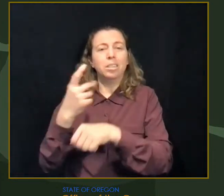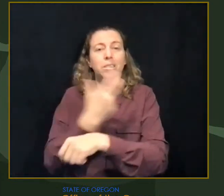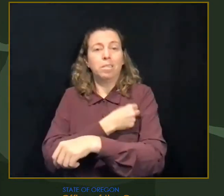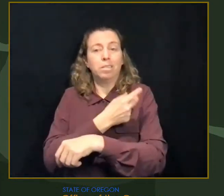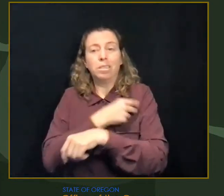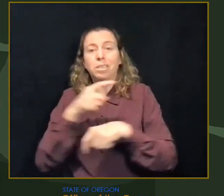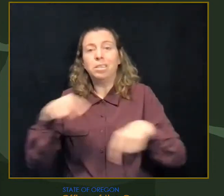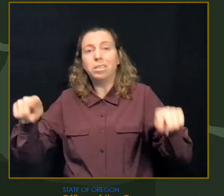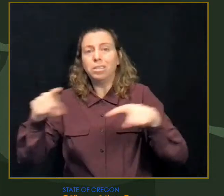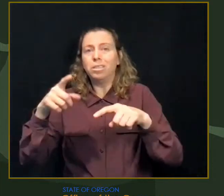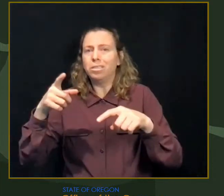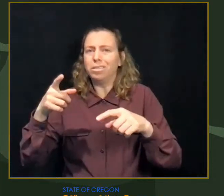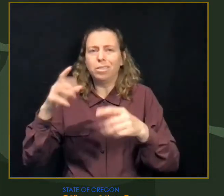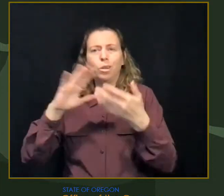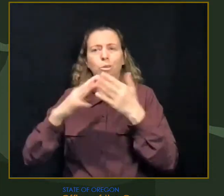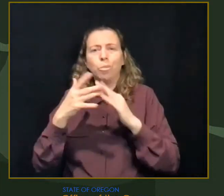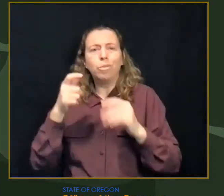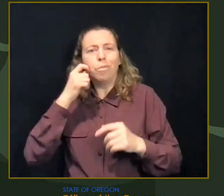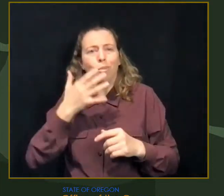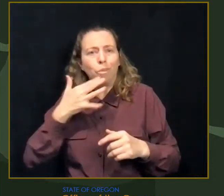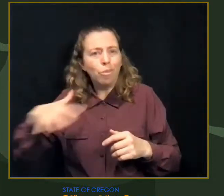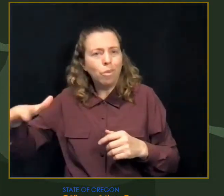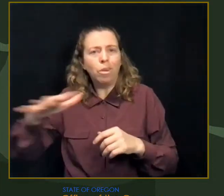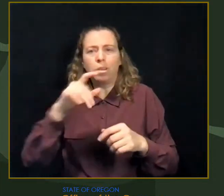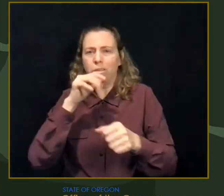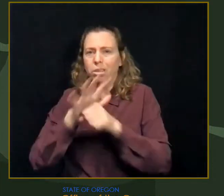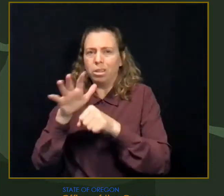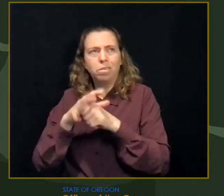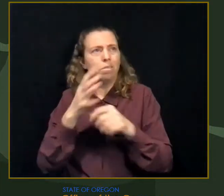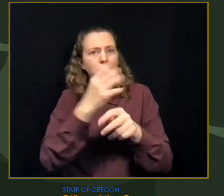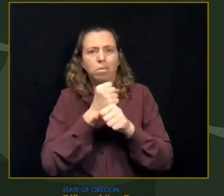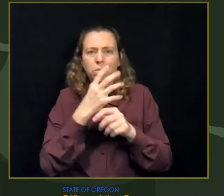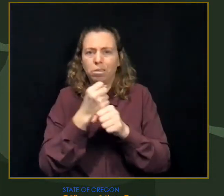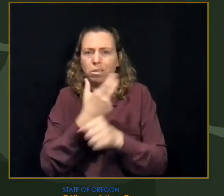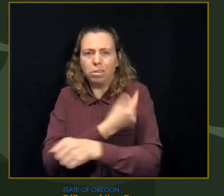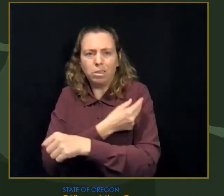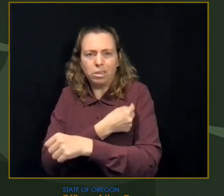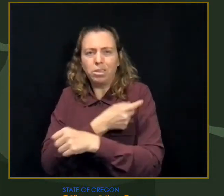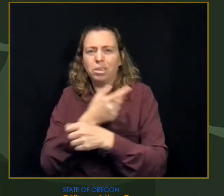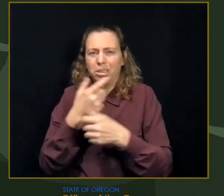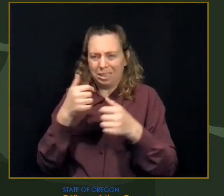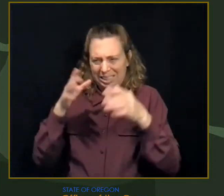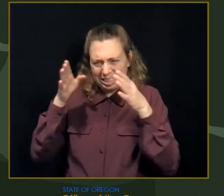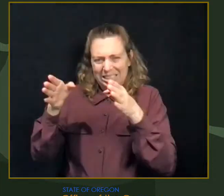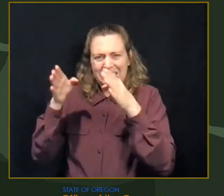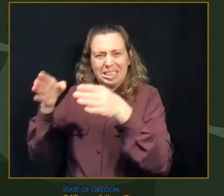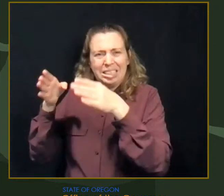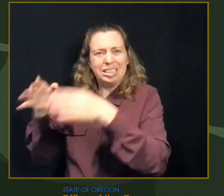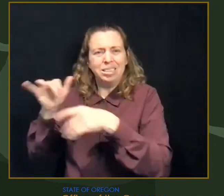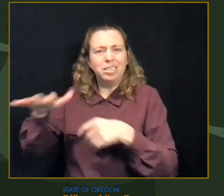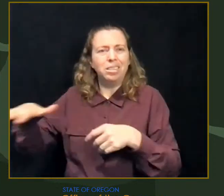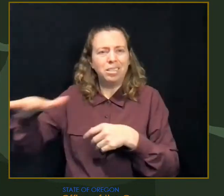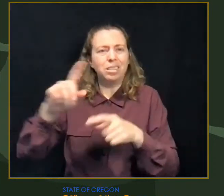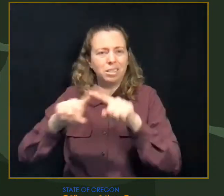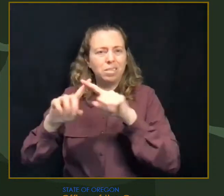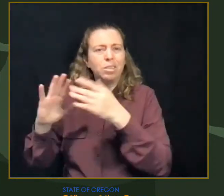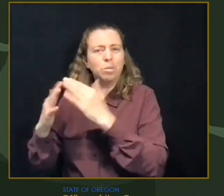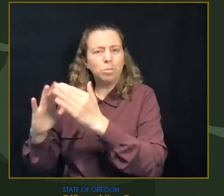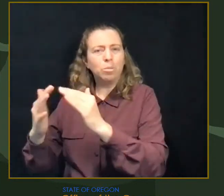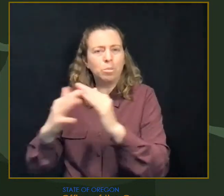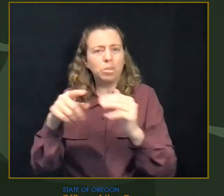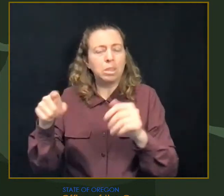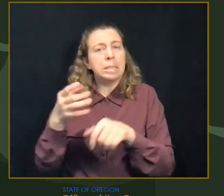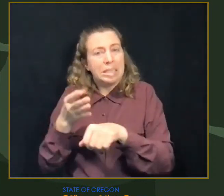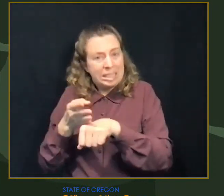of color. And we've made good progress in the last 4 weeks. However, we